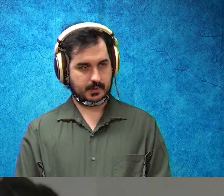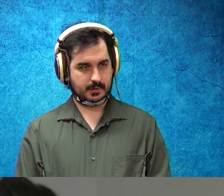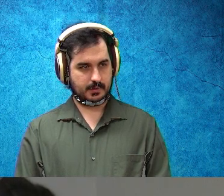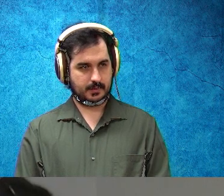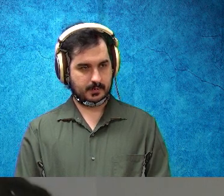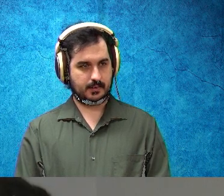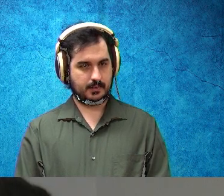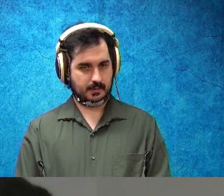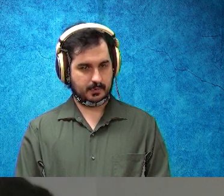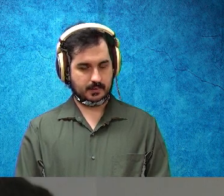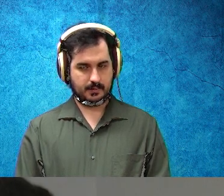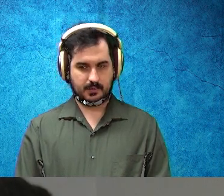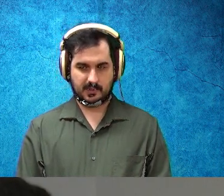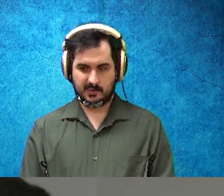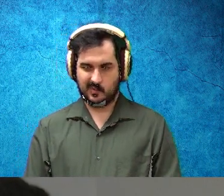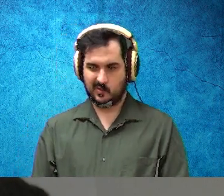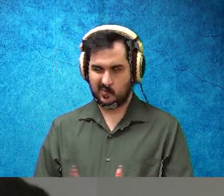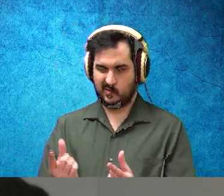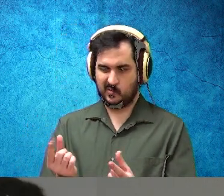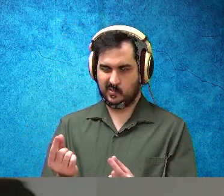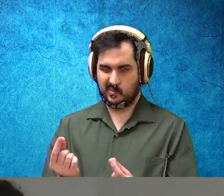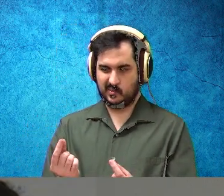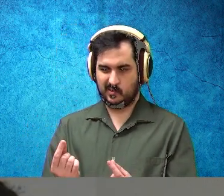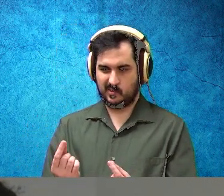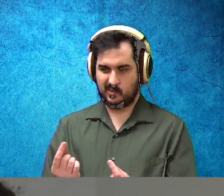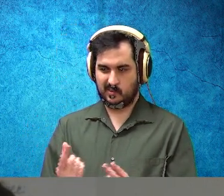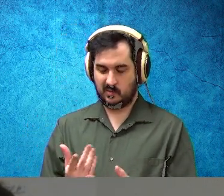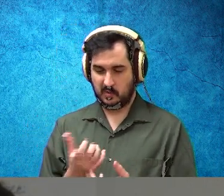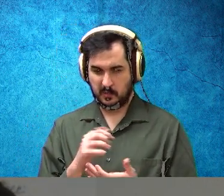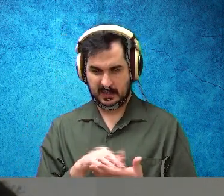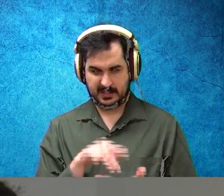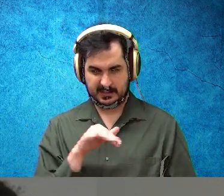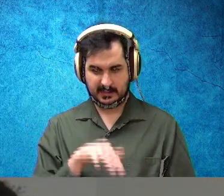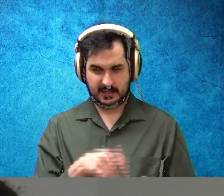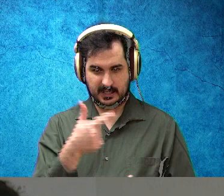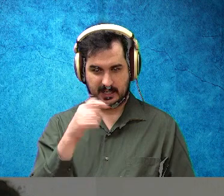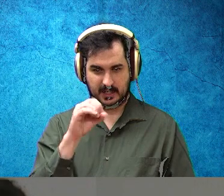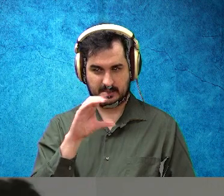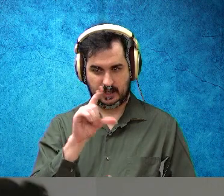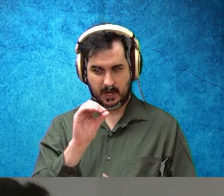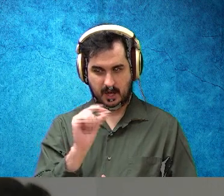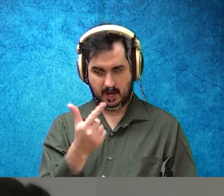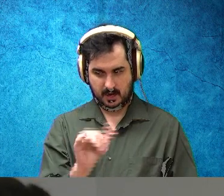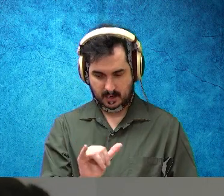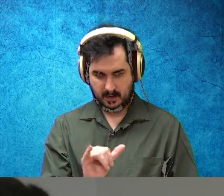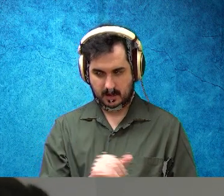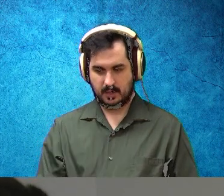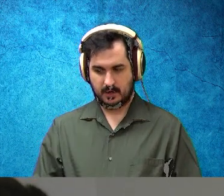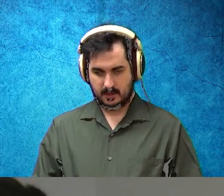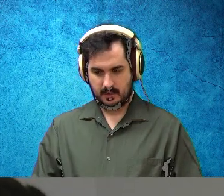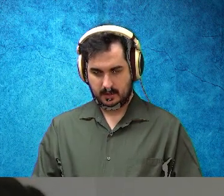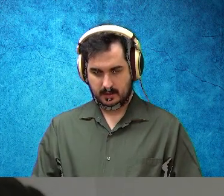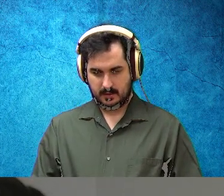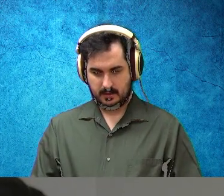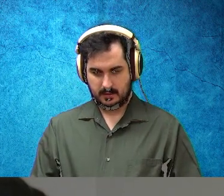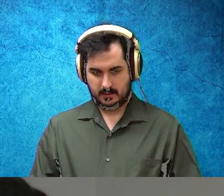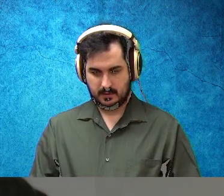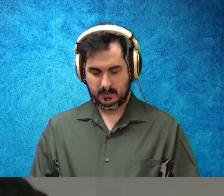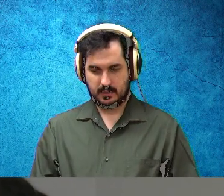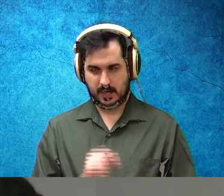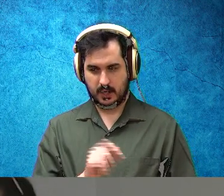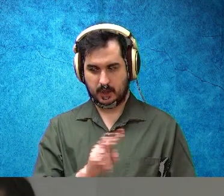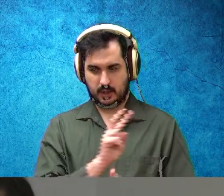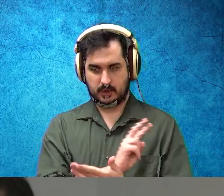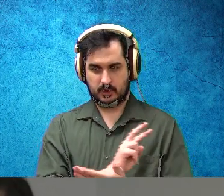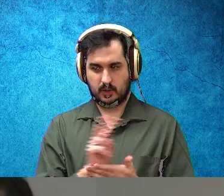What you doing? You want to study geology? I thought you were studying biology. And 2 weeks ago, it